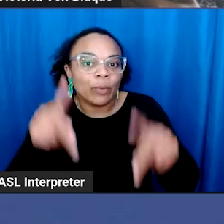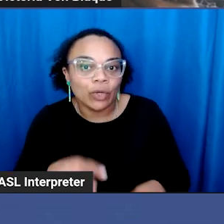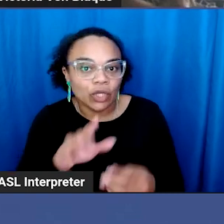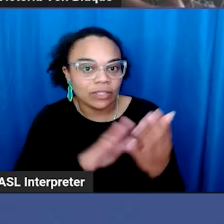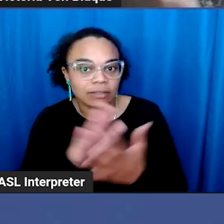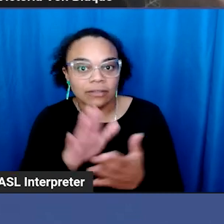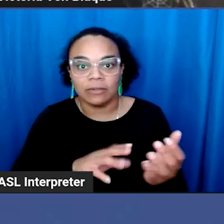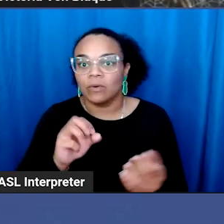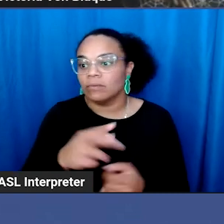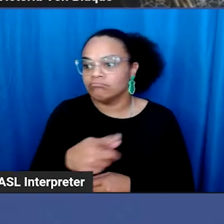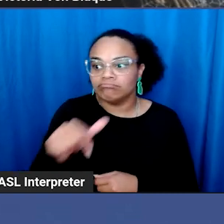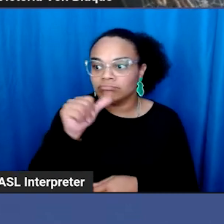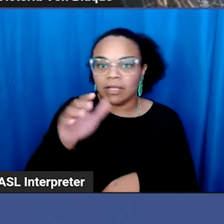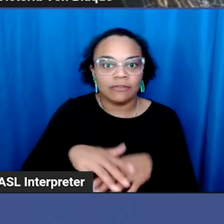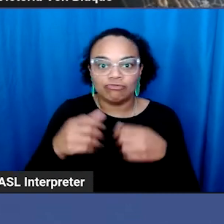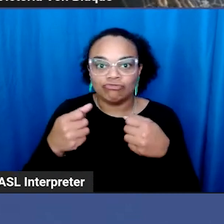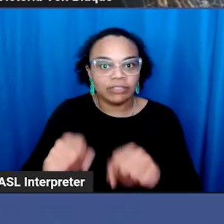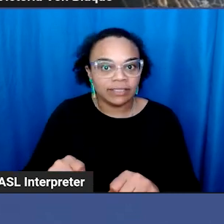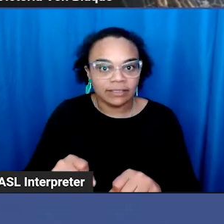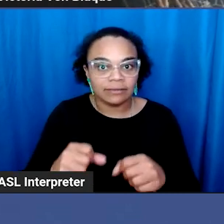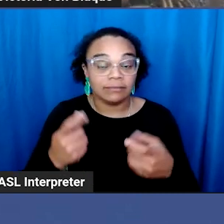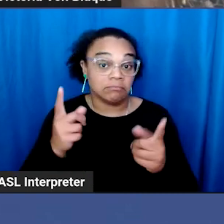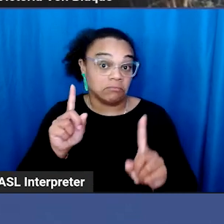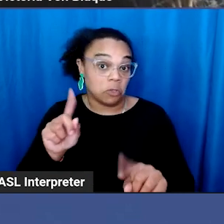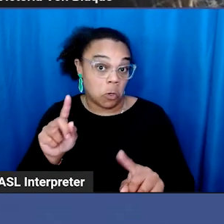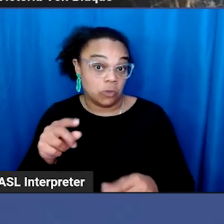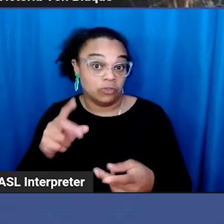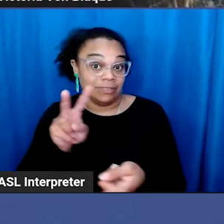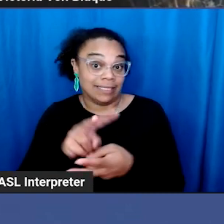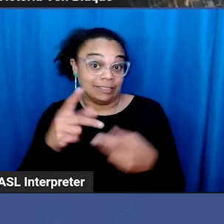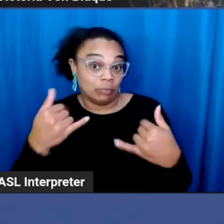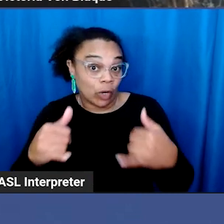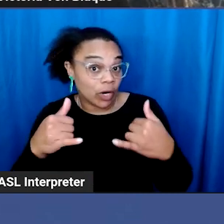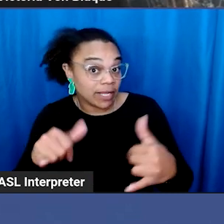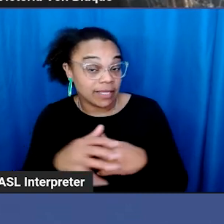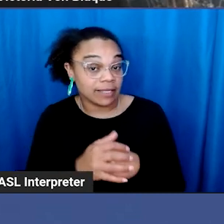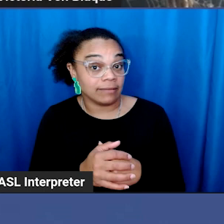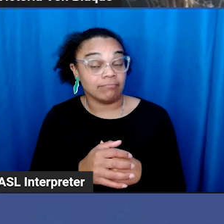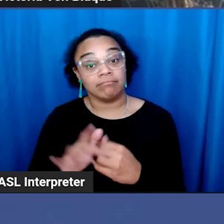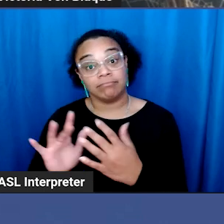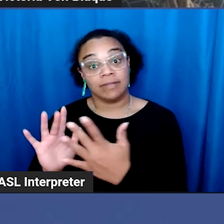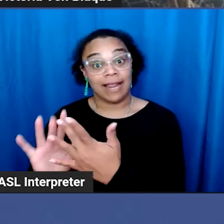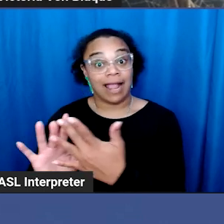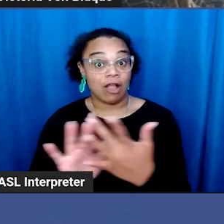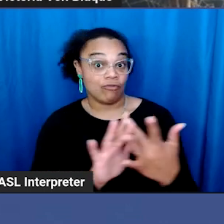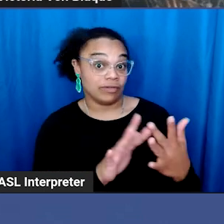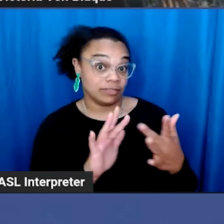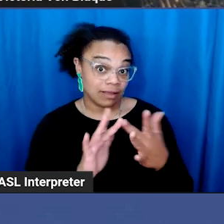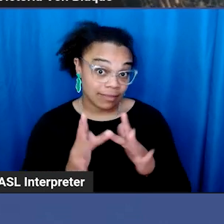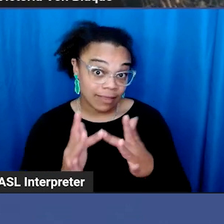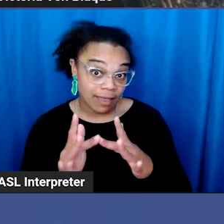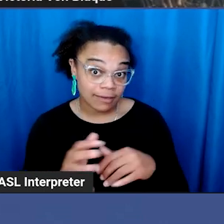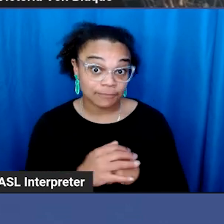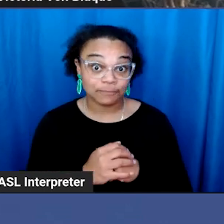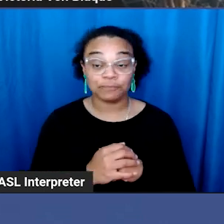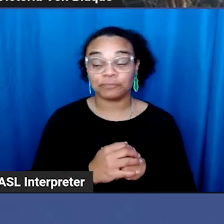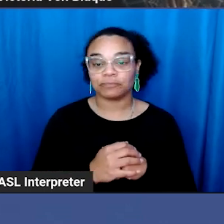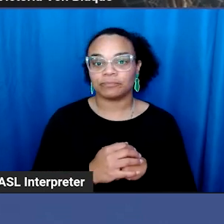street? Going to sex parties, outreaching online.